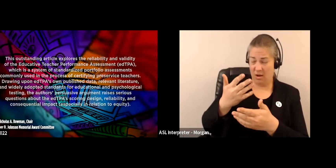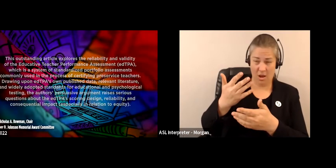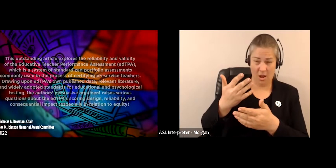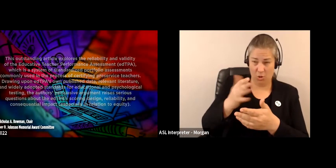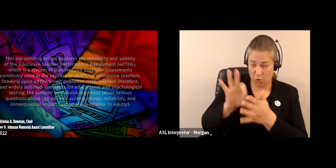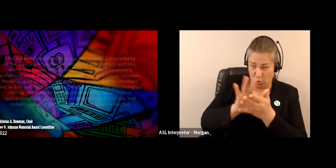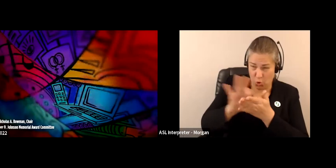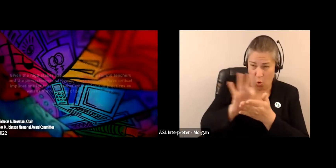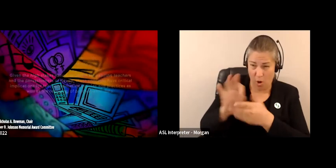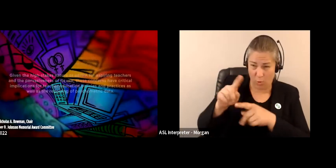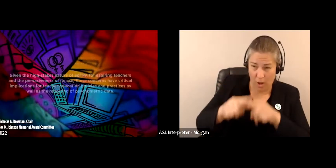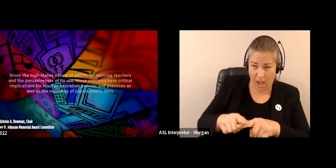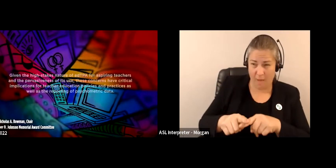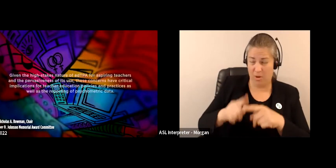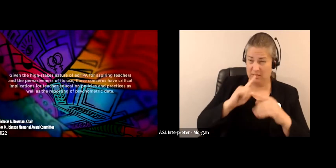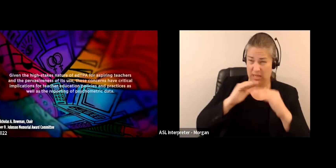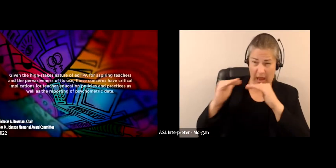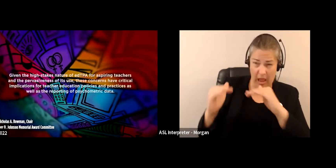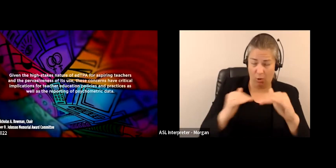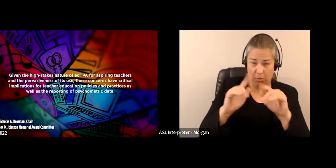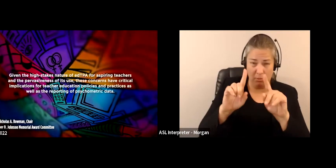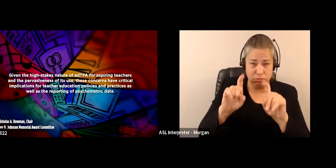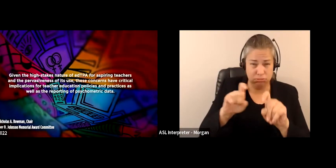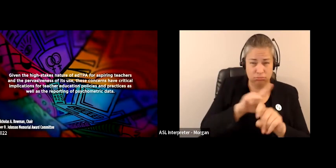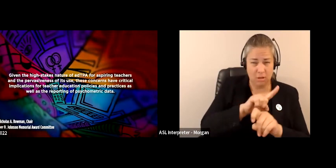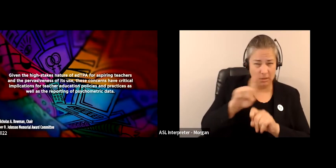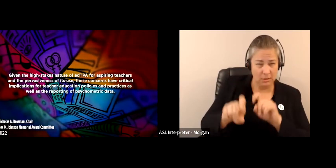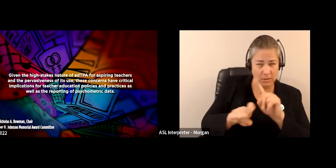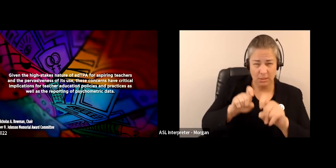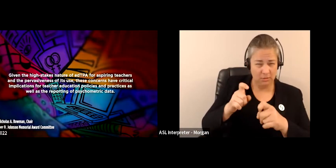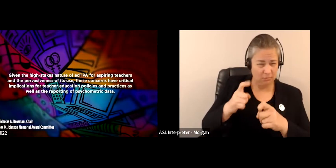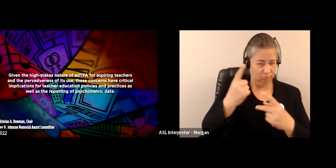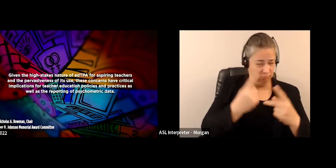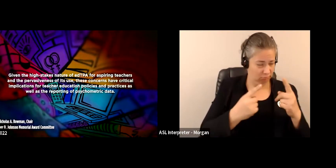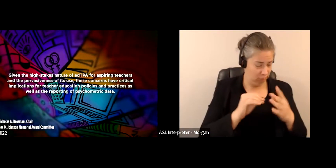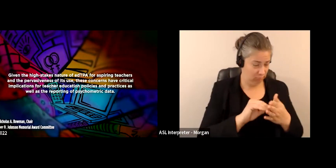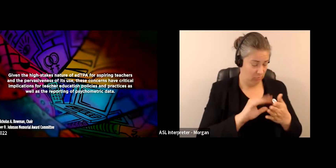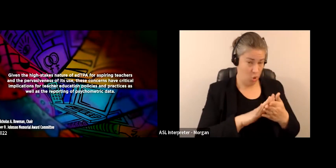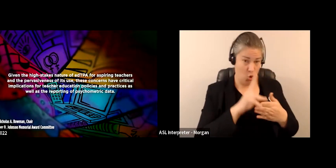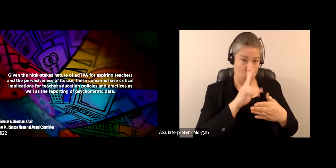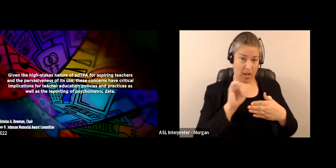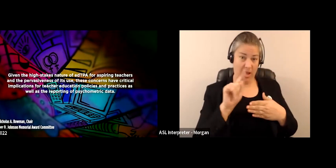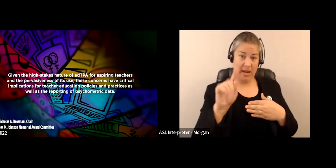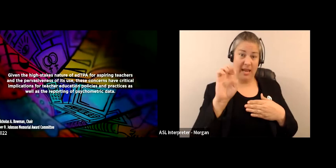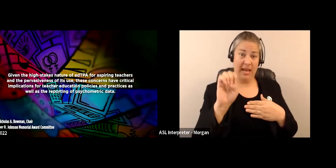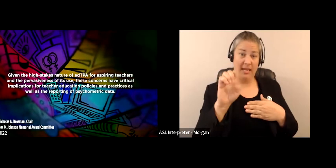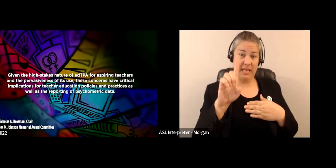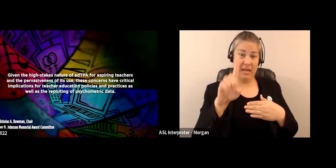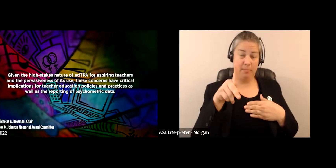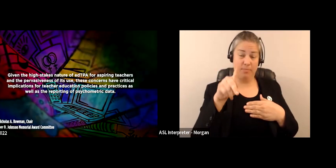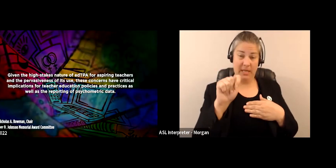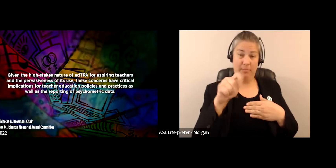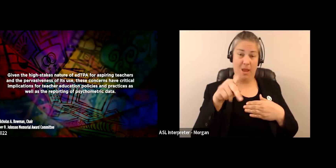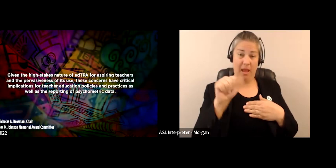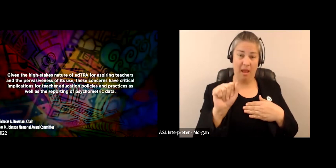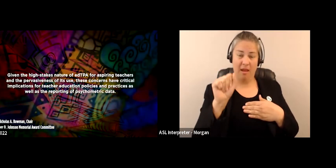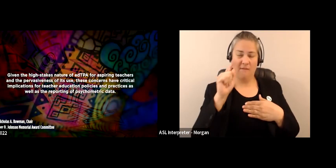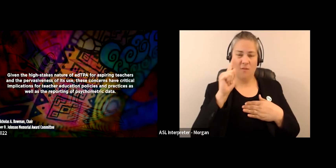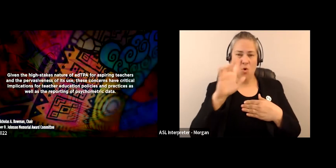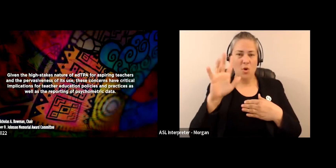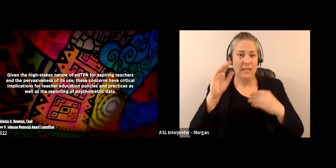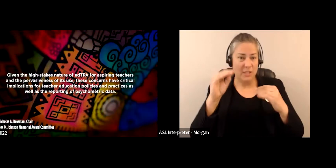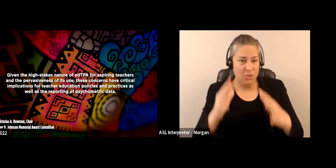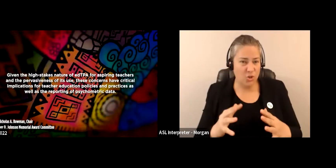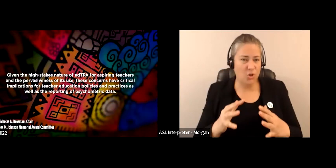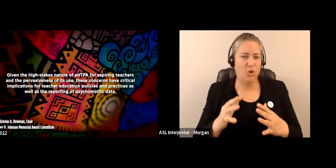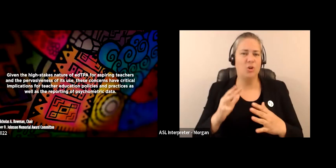in relation to equity. Given the high-stakes nature of EdTPA for aspiring teachers and the pervasiveness of its use, these concerns